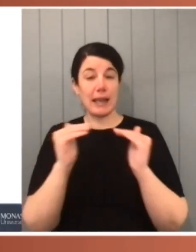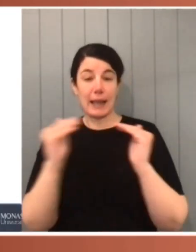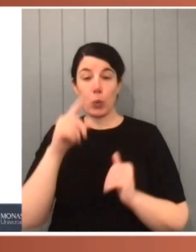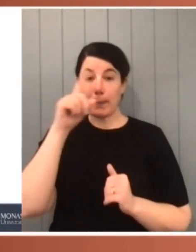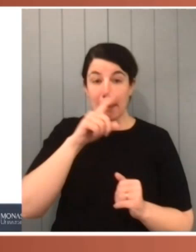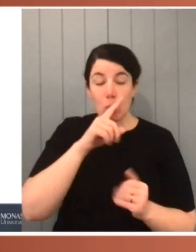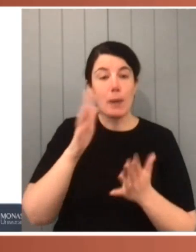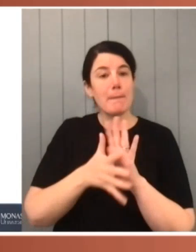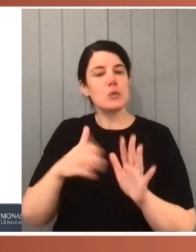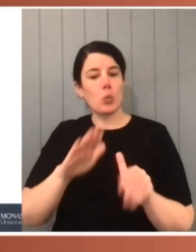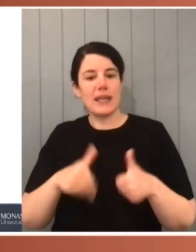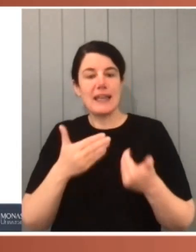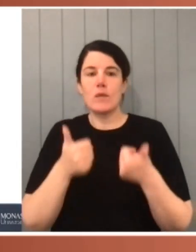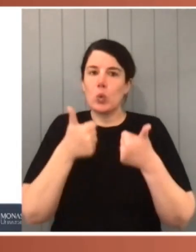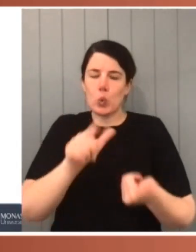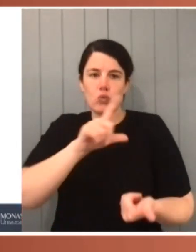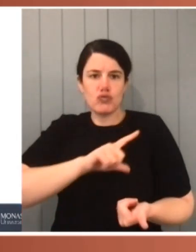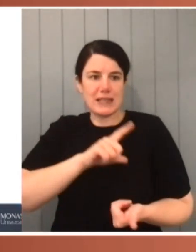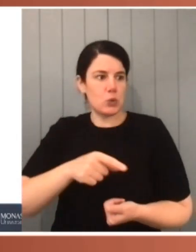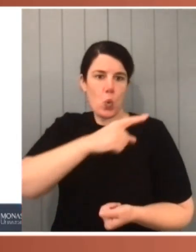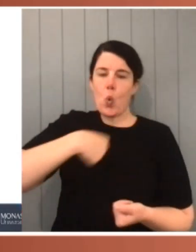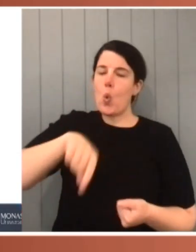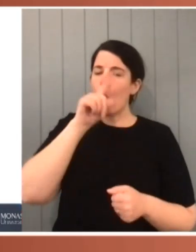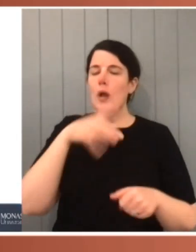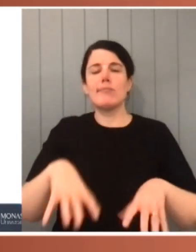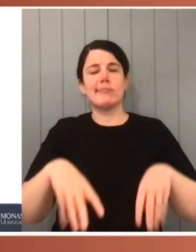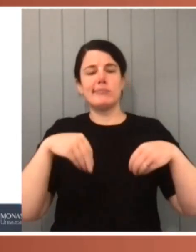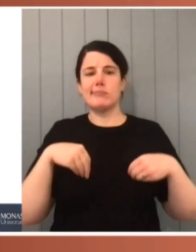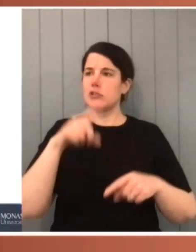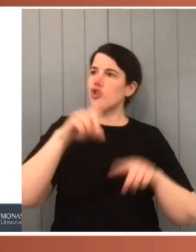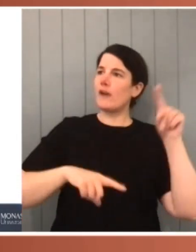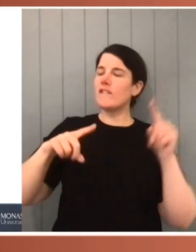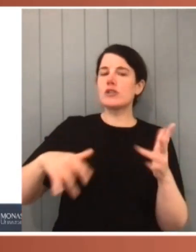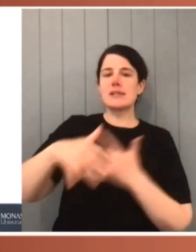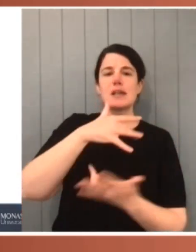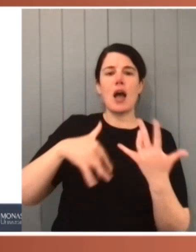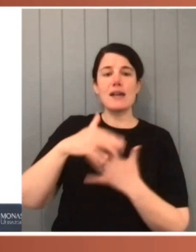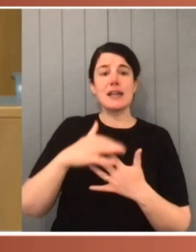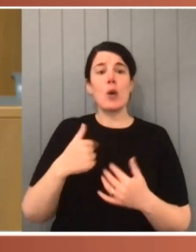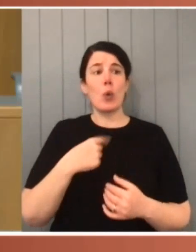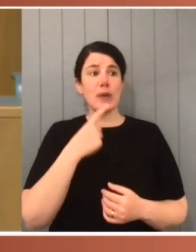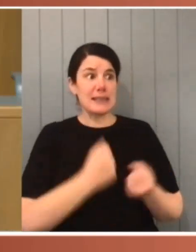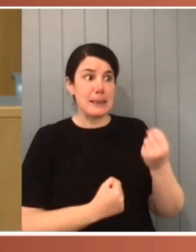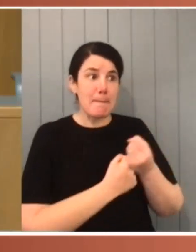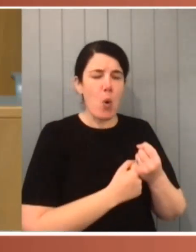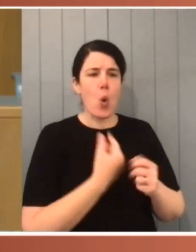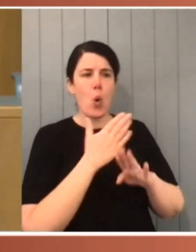we provide reasons that all of them can accept in a diverse society when we defend a certain policy or a certain law.